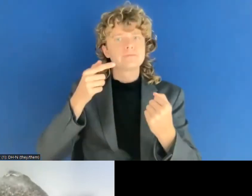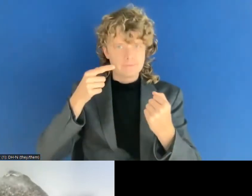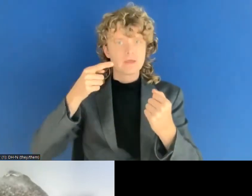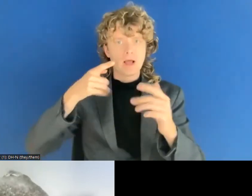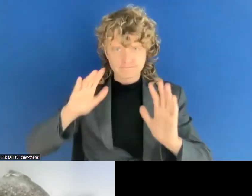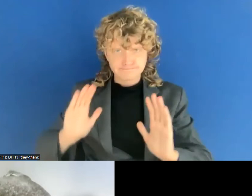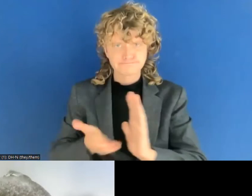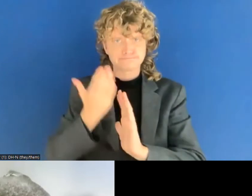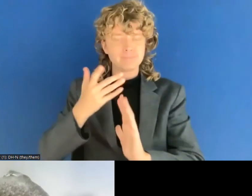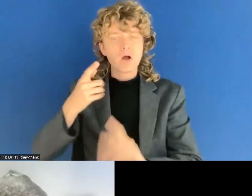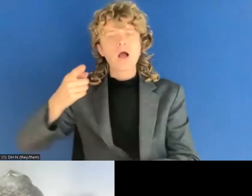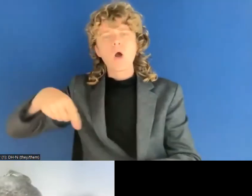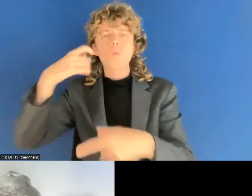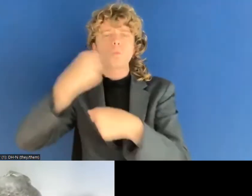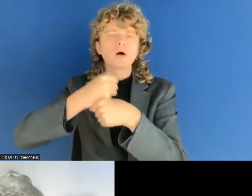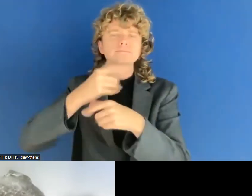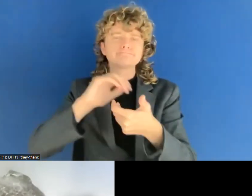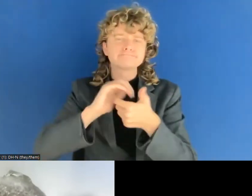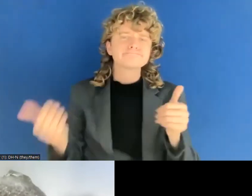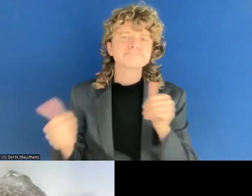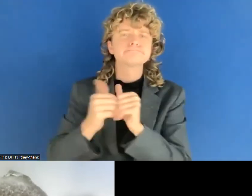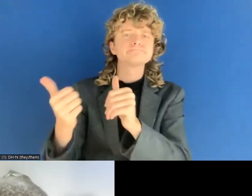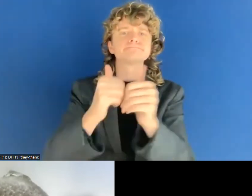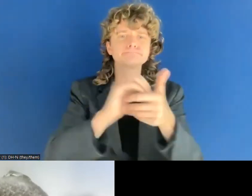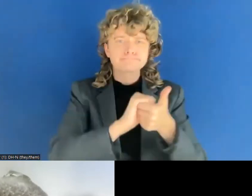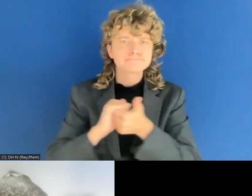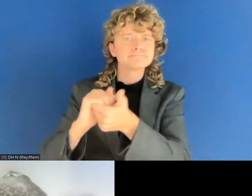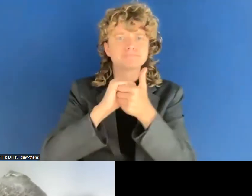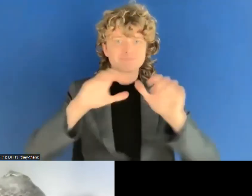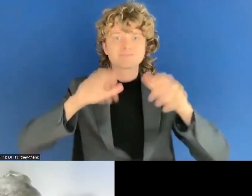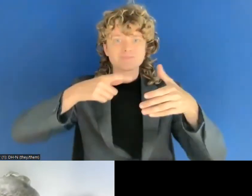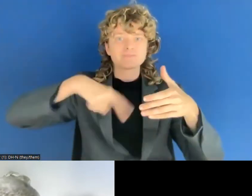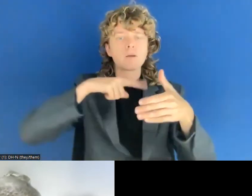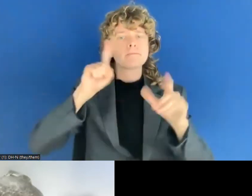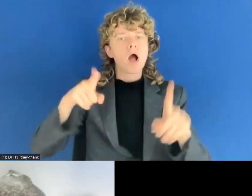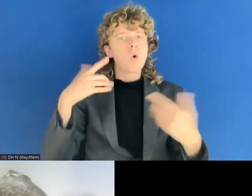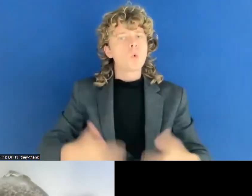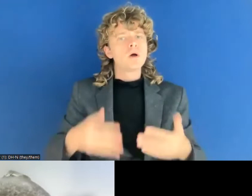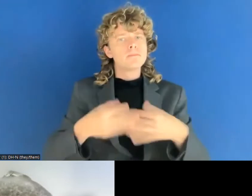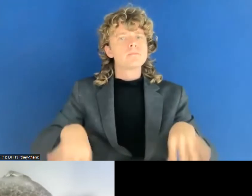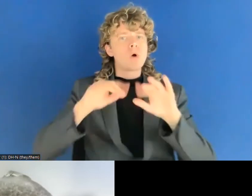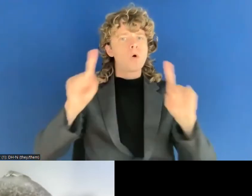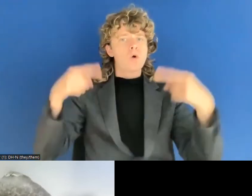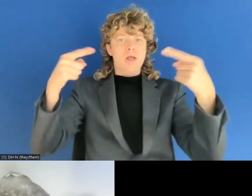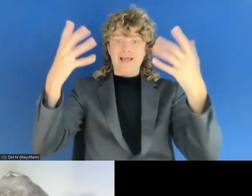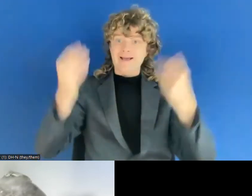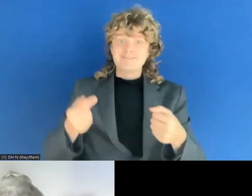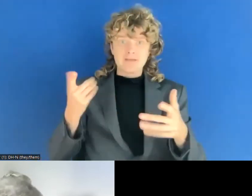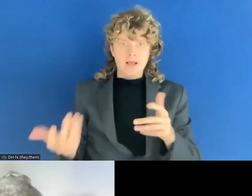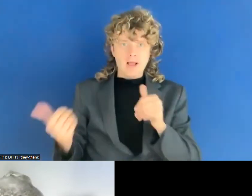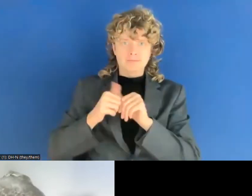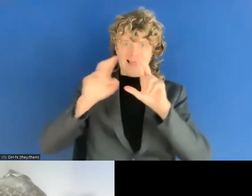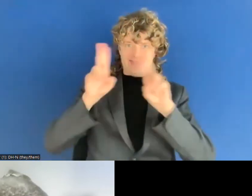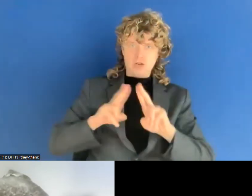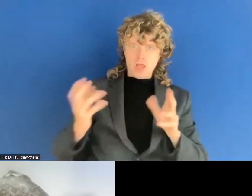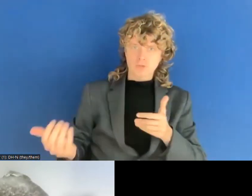it's really important to have this international alignment, and to make it finally more complex, we